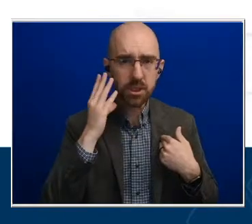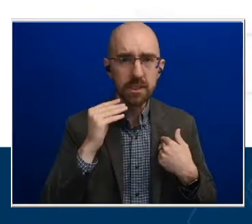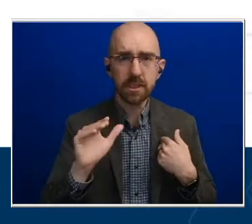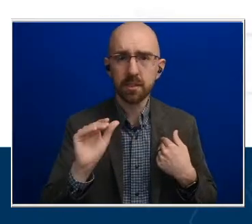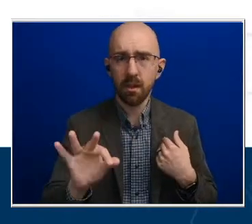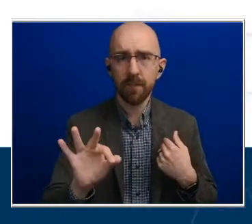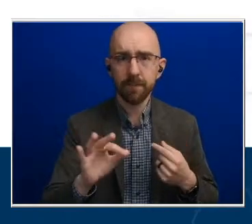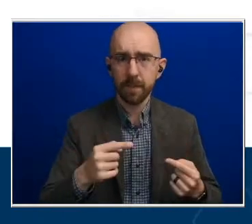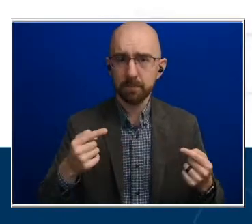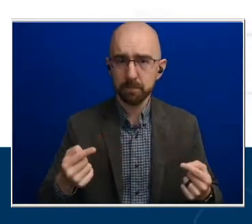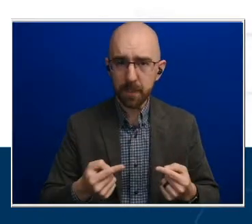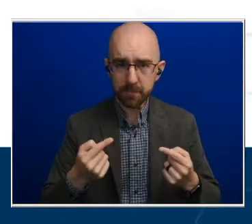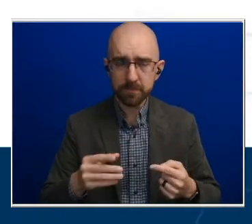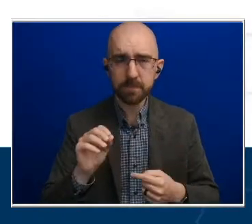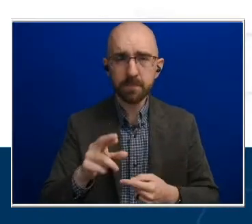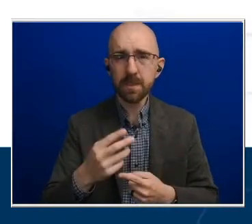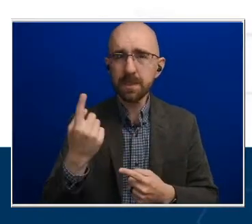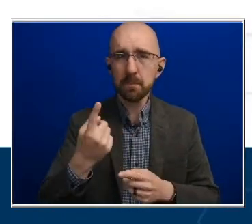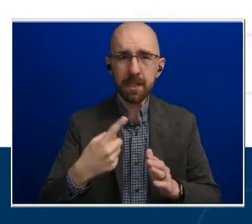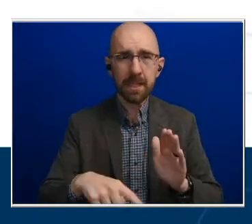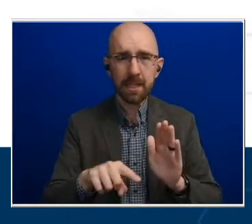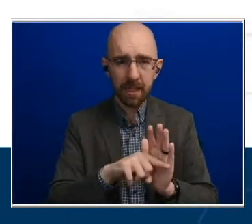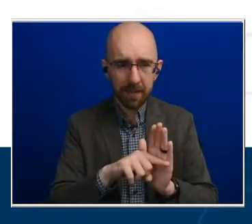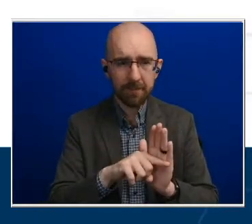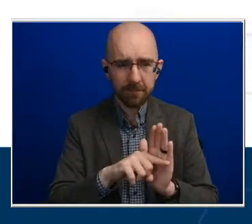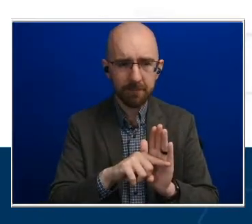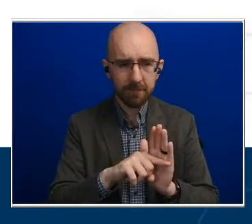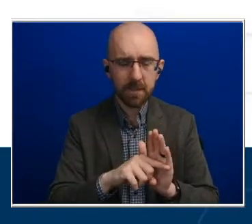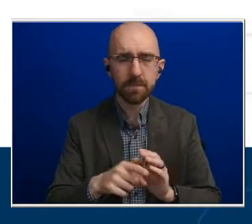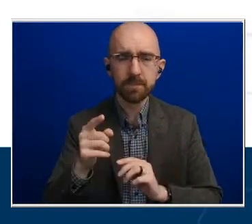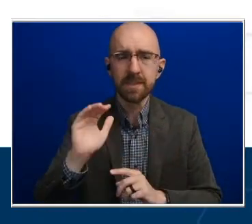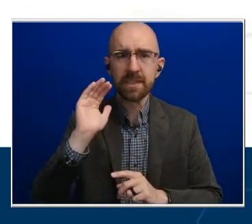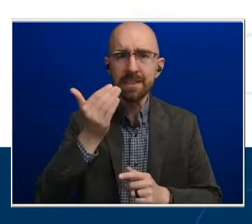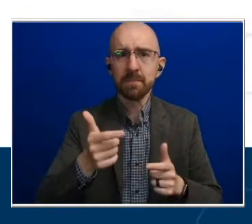or something negative, and it seems bigger.